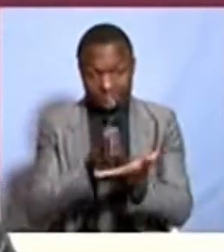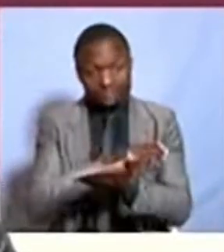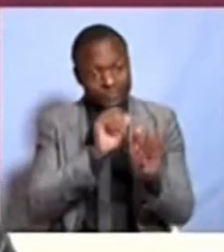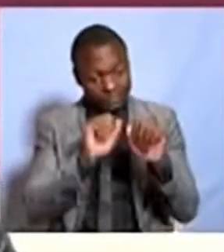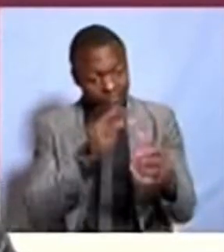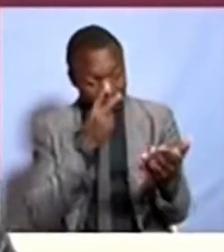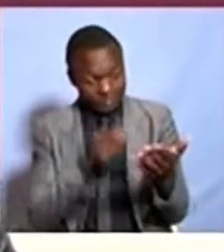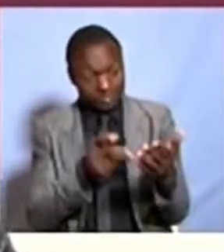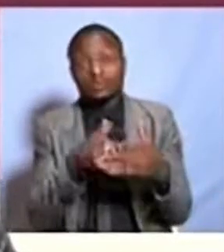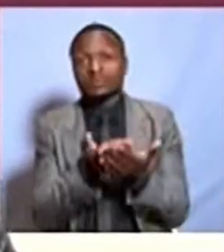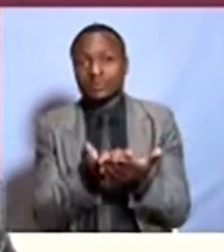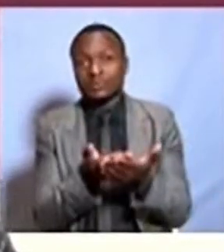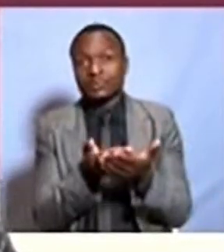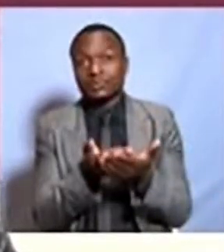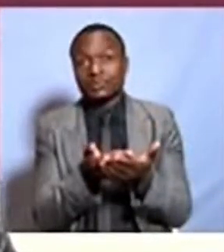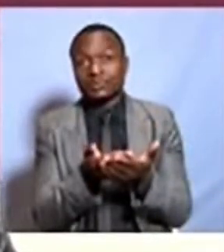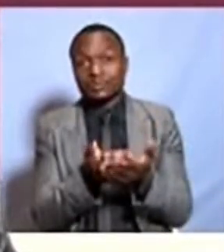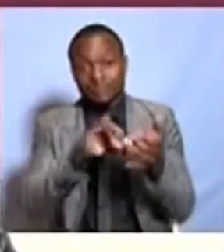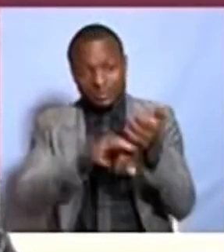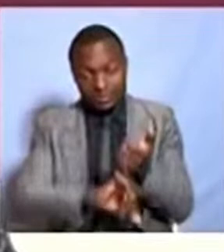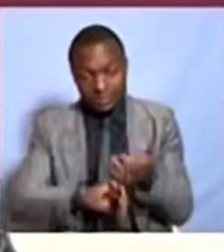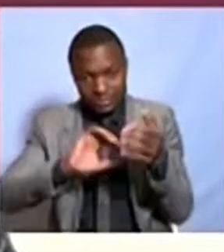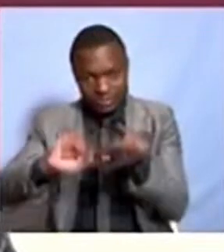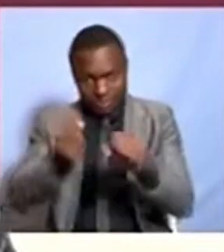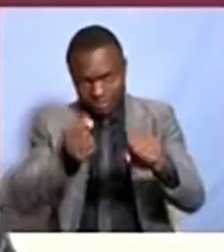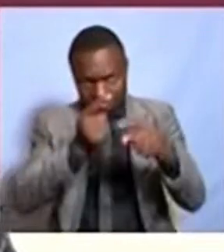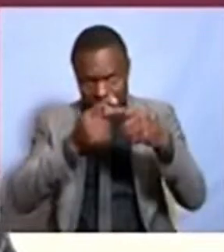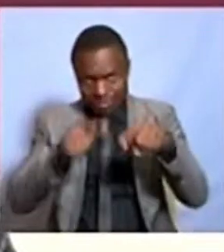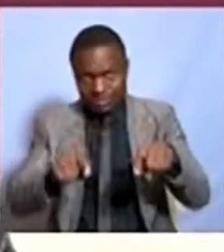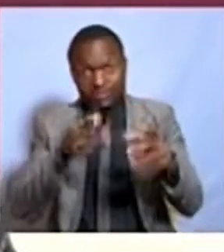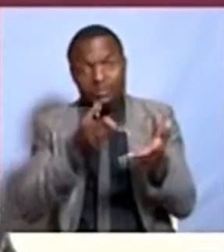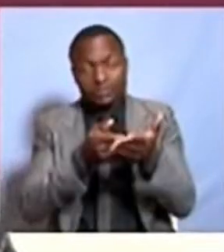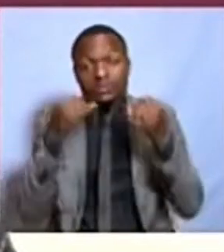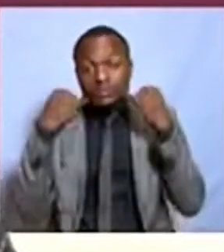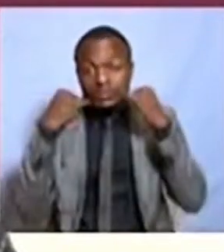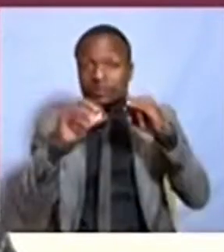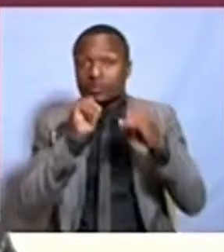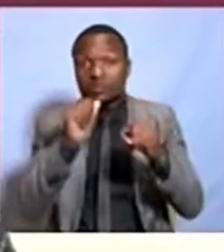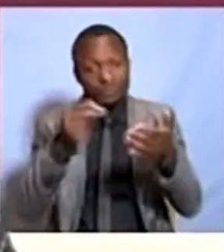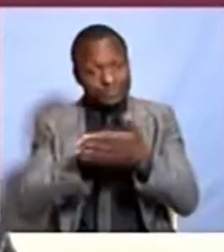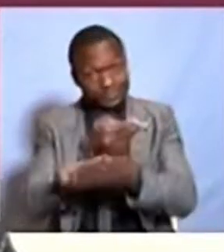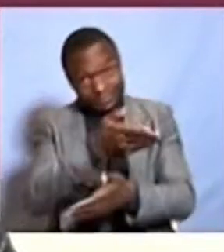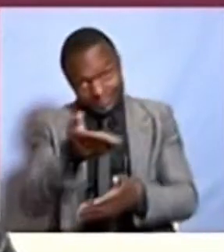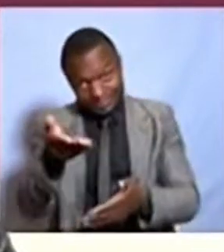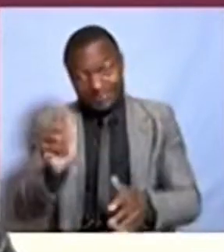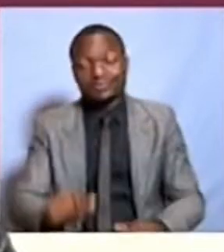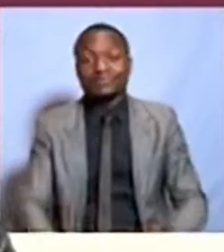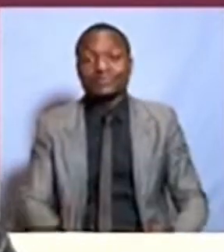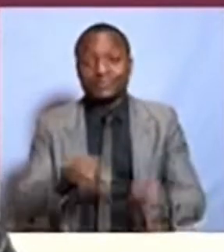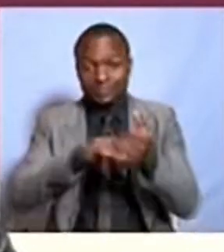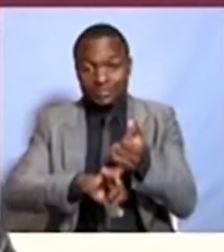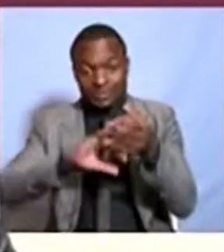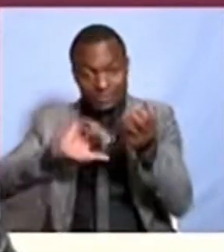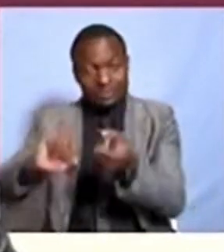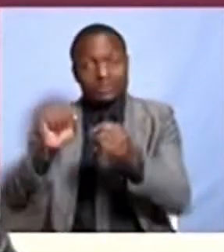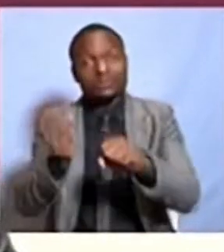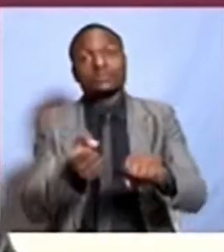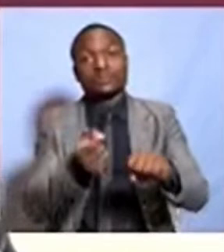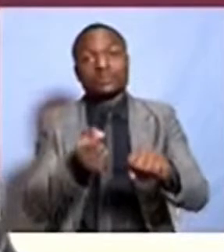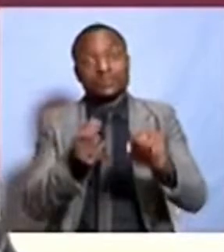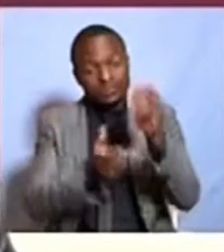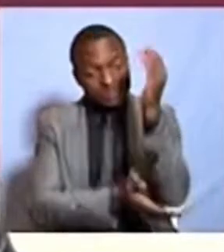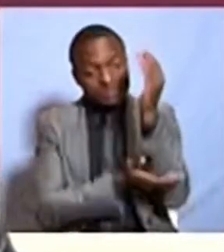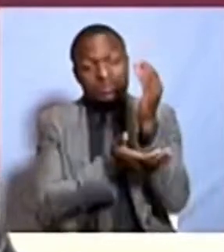how the trends in social protection have been going. I'm sure this information is not new to you. Social protection has